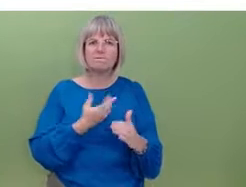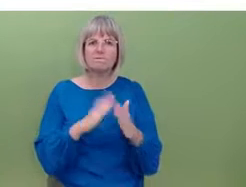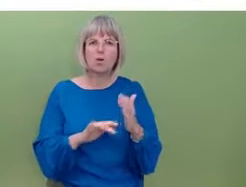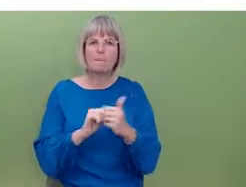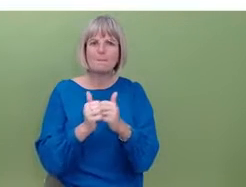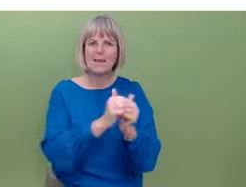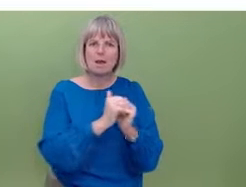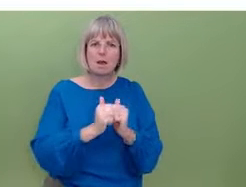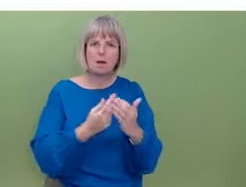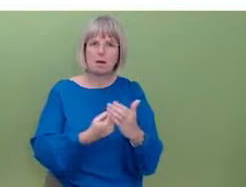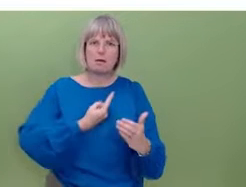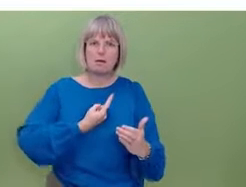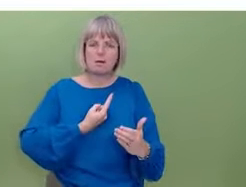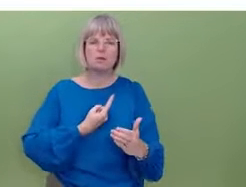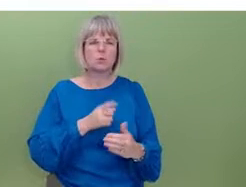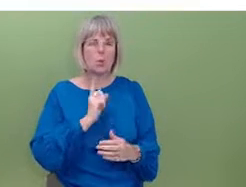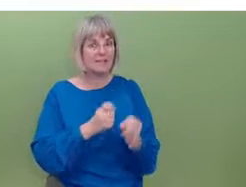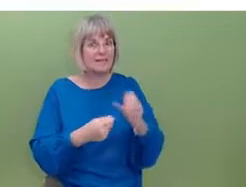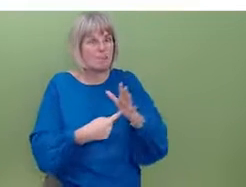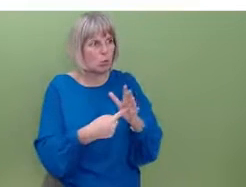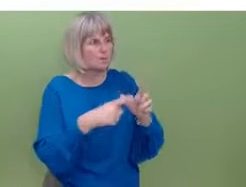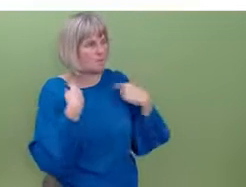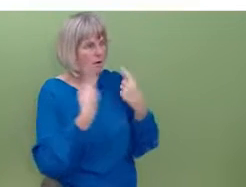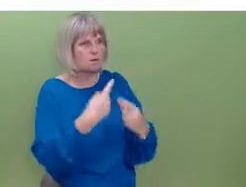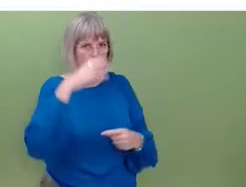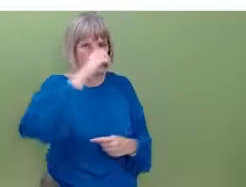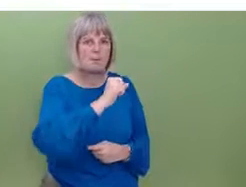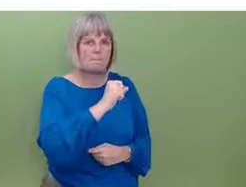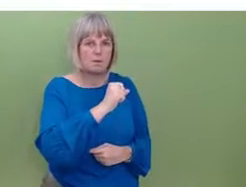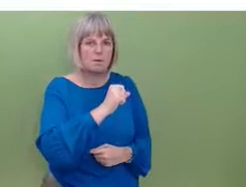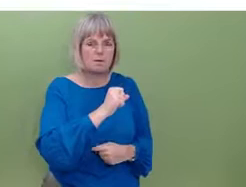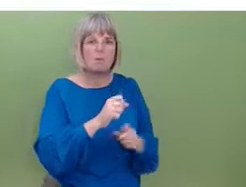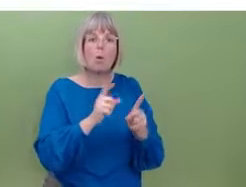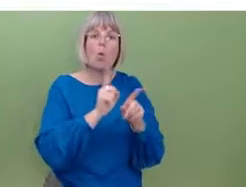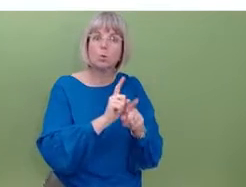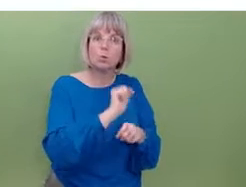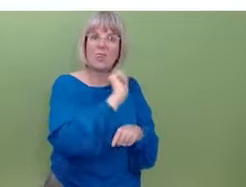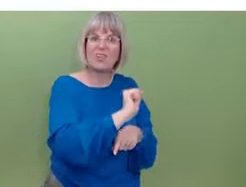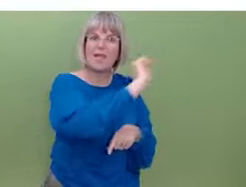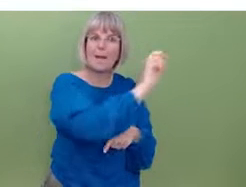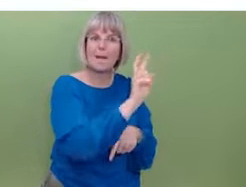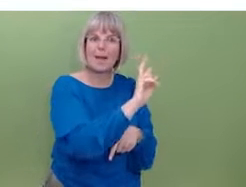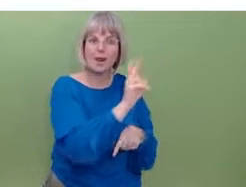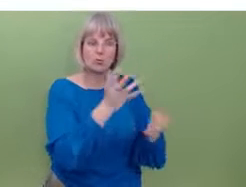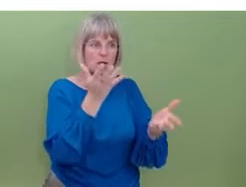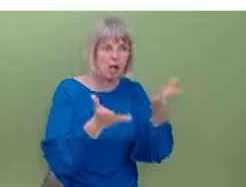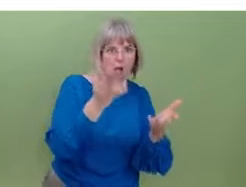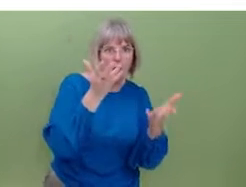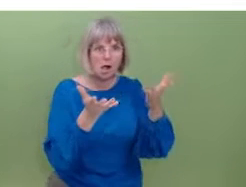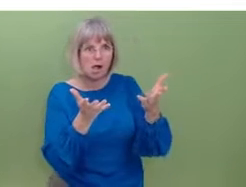us as clinicians to bear in mind. But also that parents are juggling, and many of you would be witnesses to